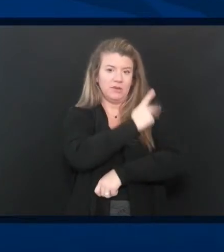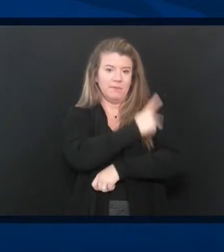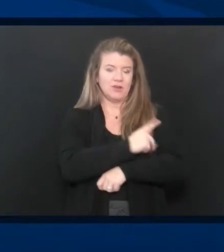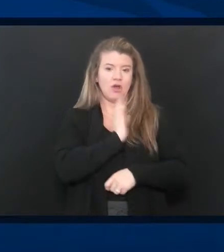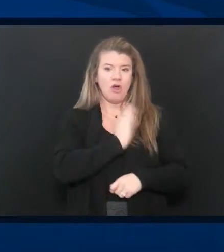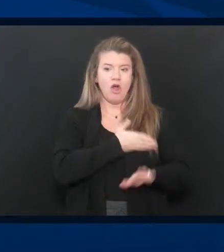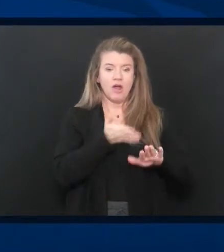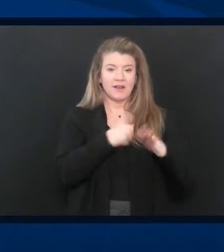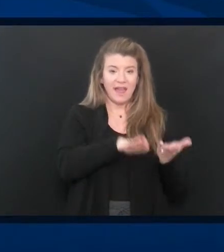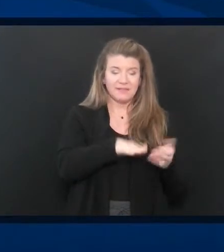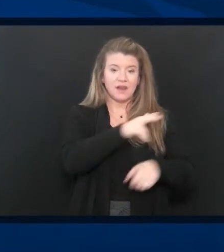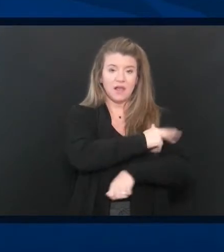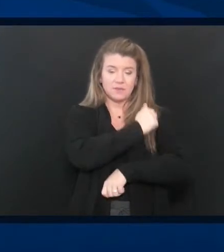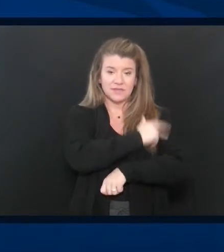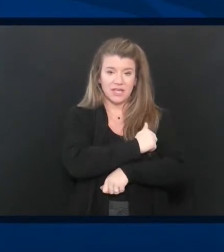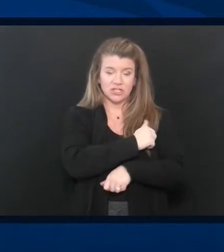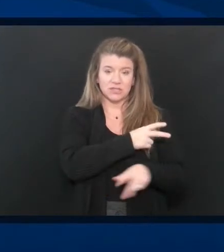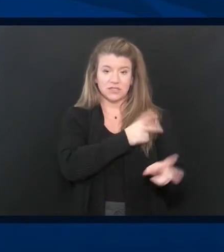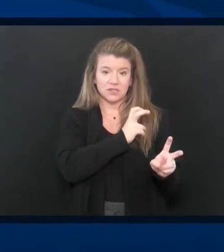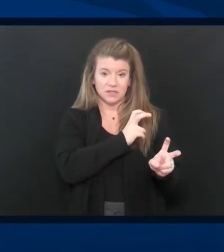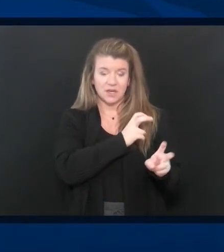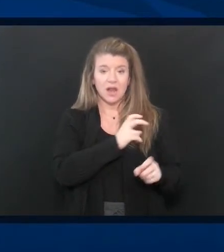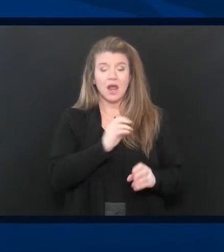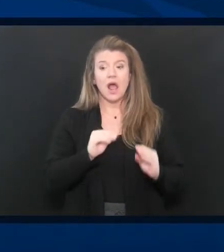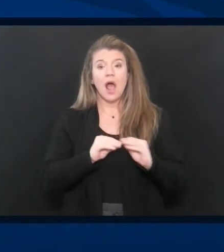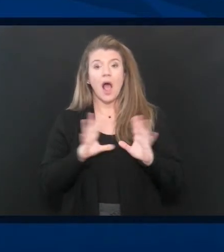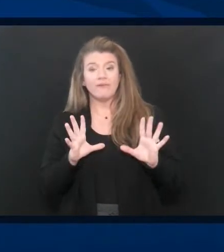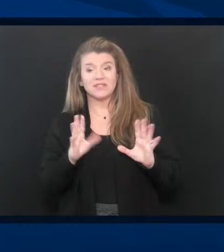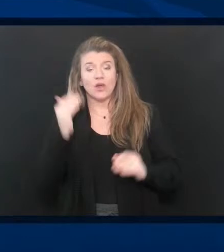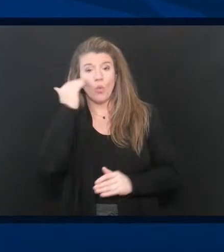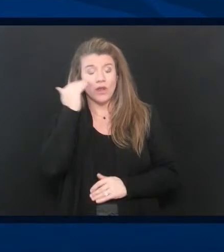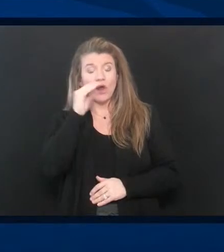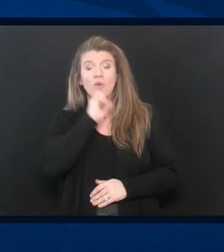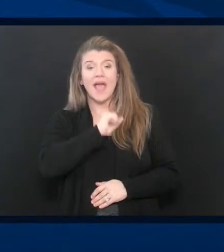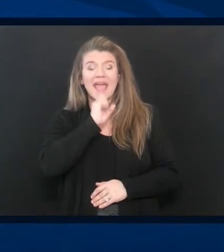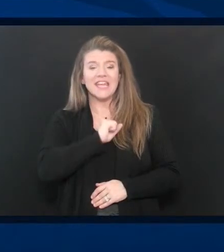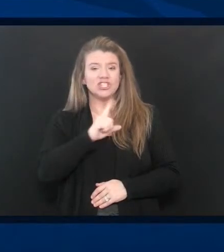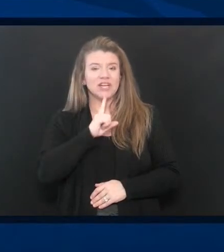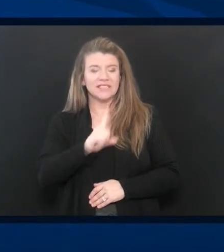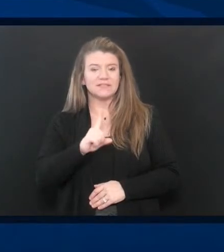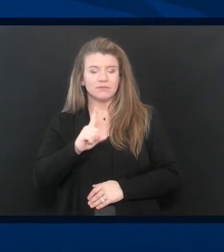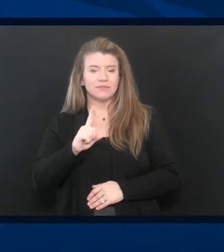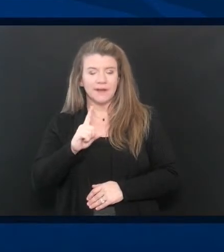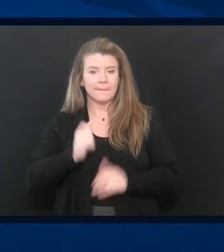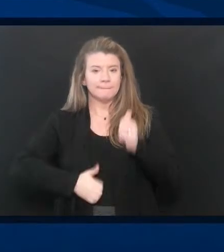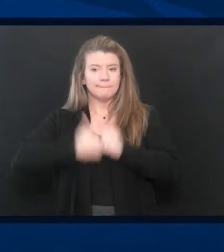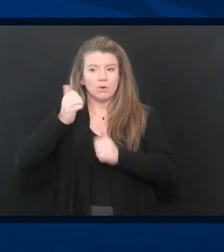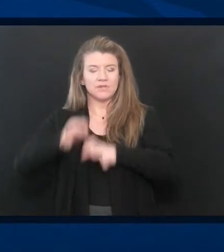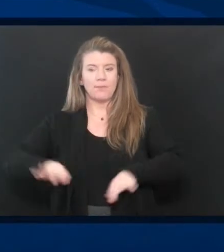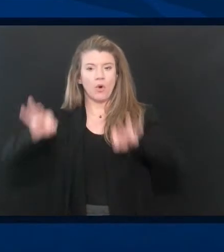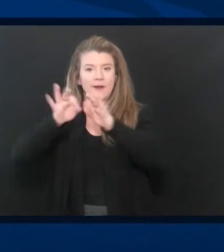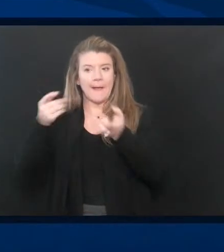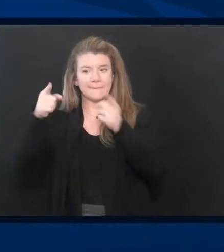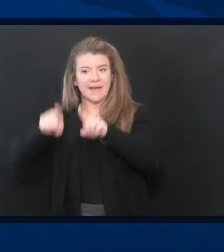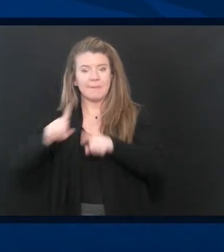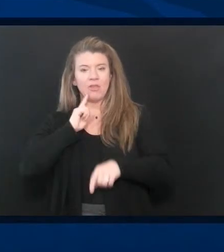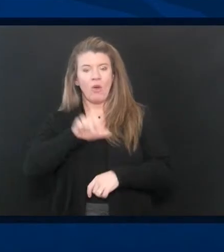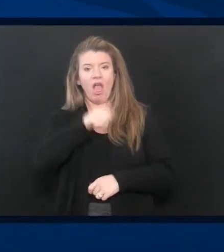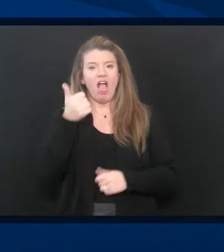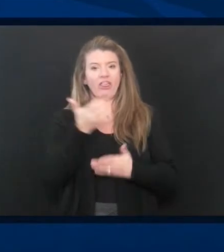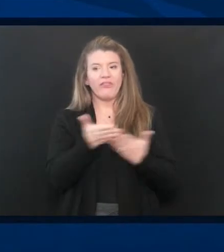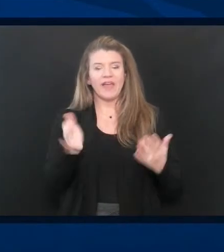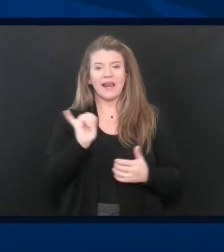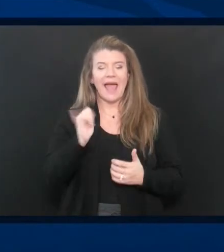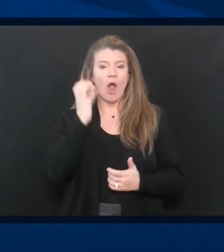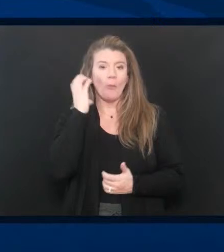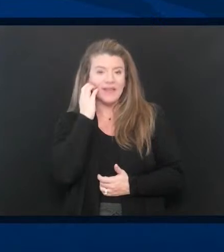and hospitalizations. Obviously, we know age is an overwhelming factor, but there are other important factors like